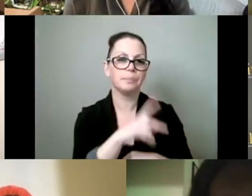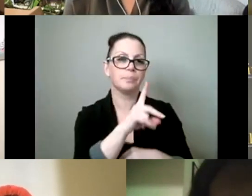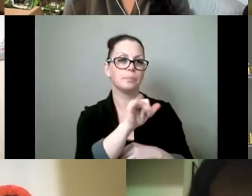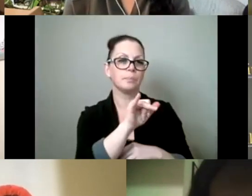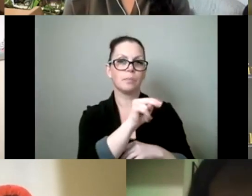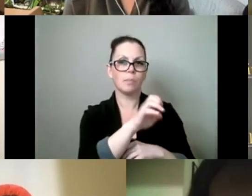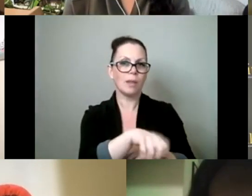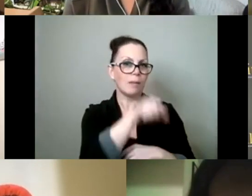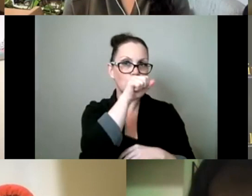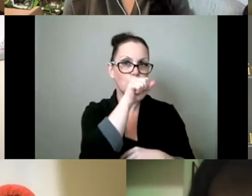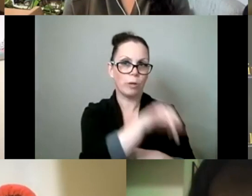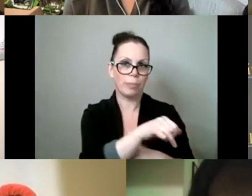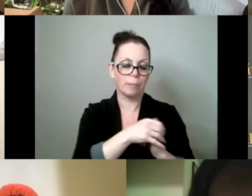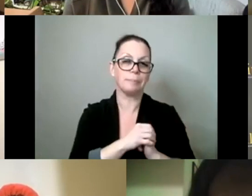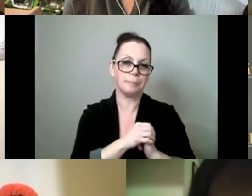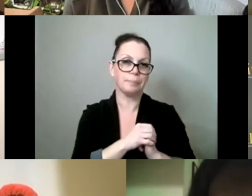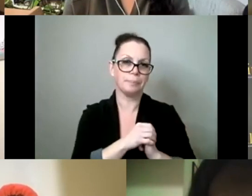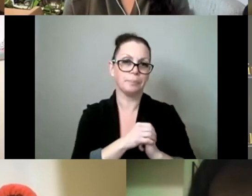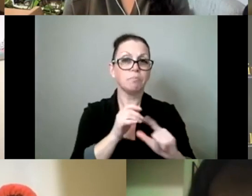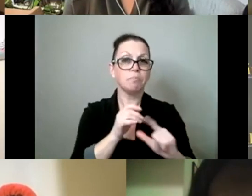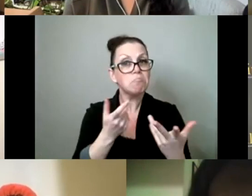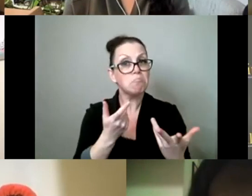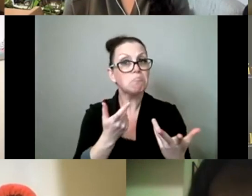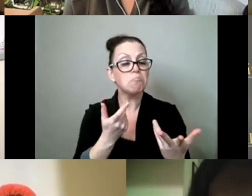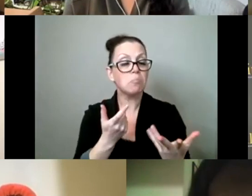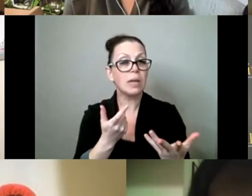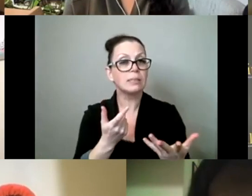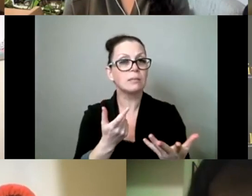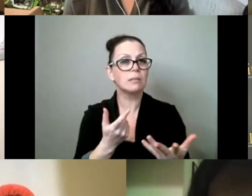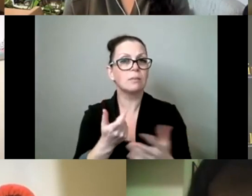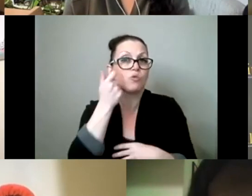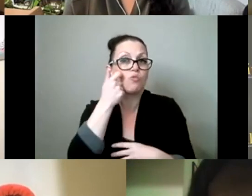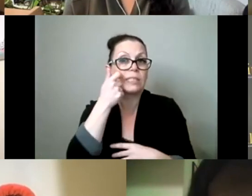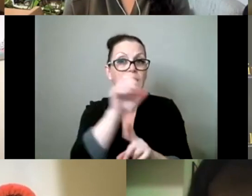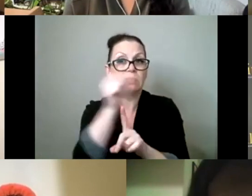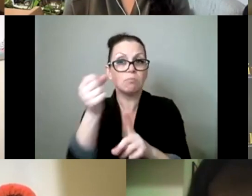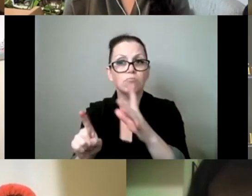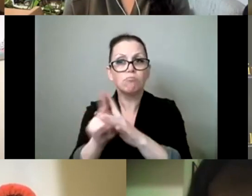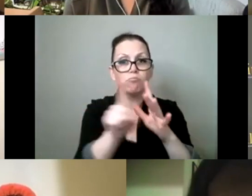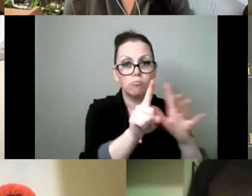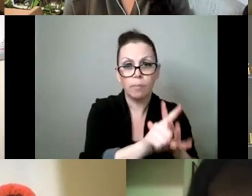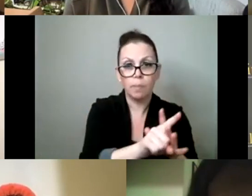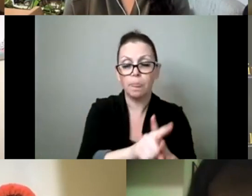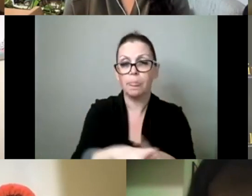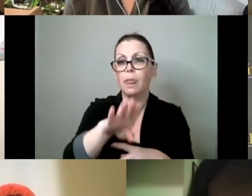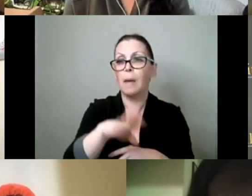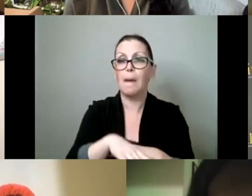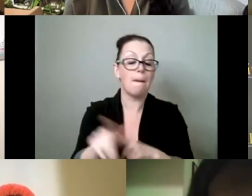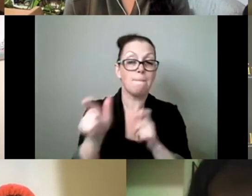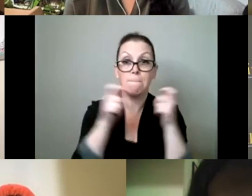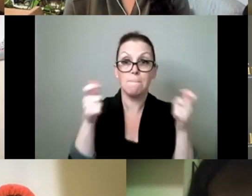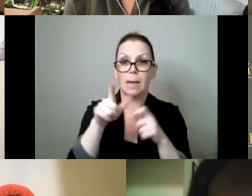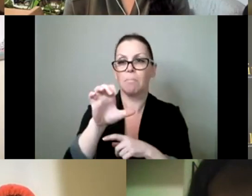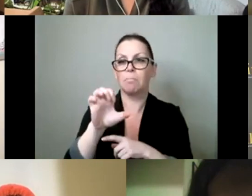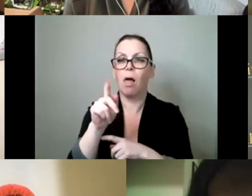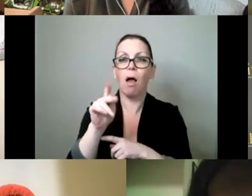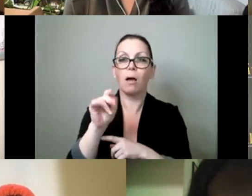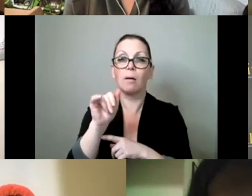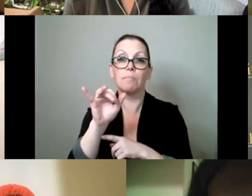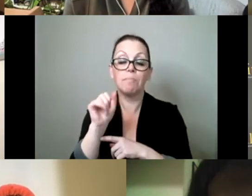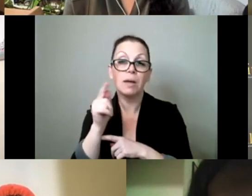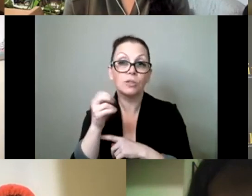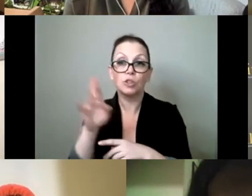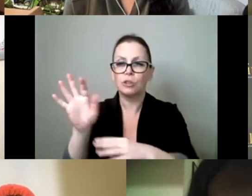I love that. And there have been instances, especially recently, where blockbuster films have come out and